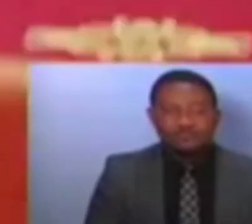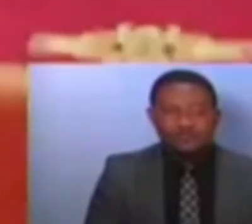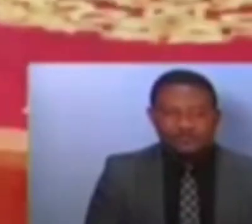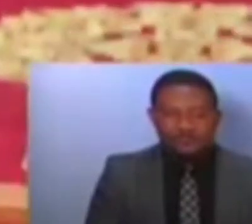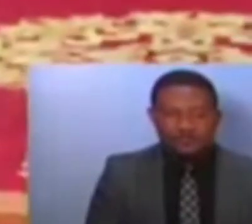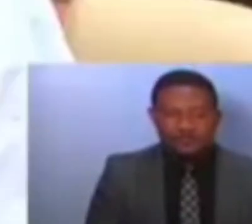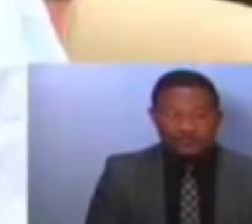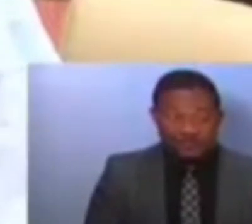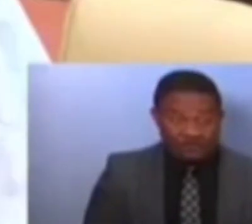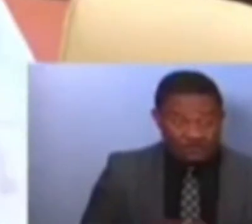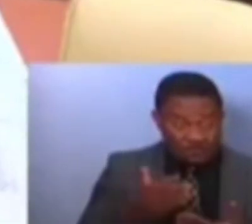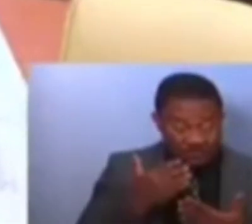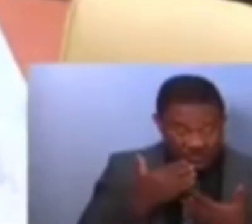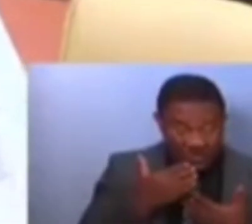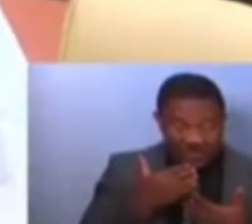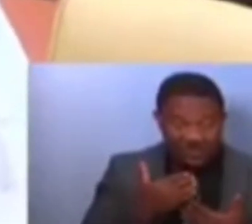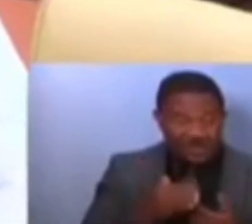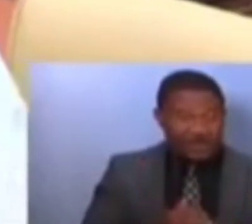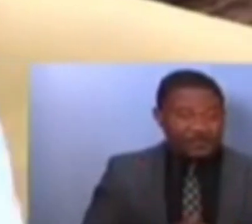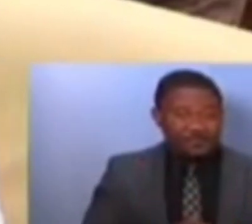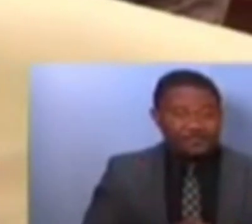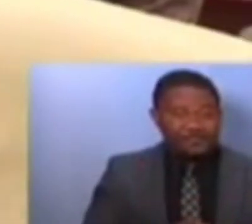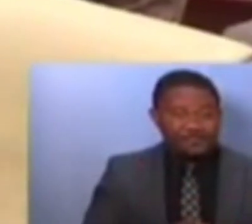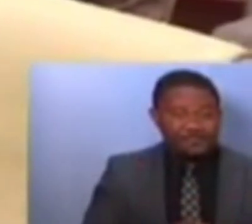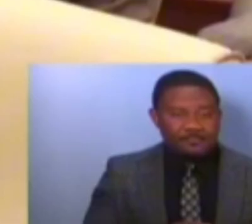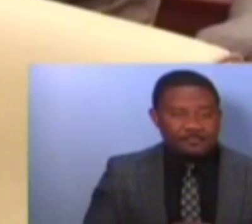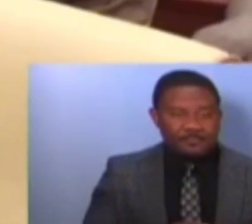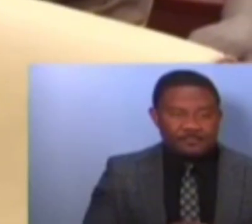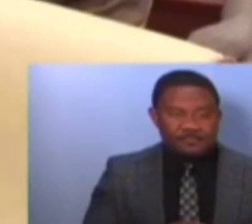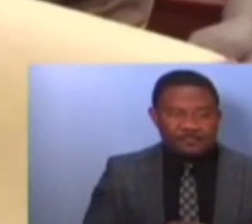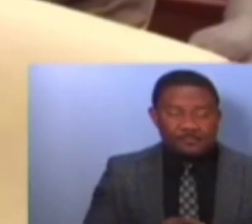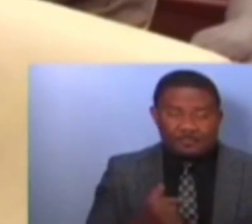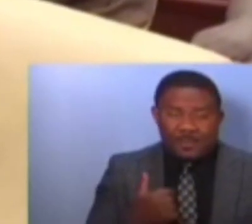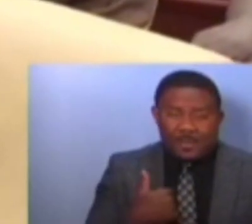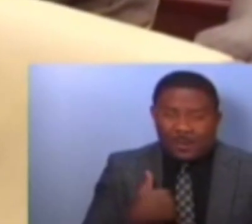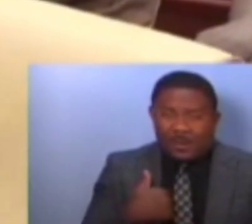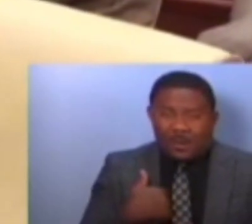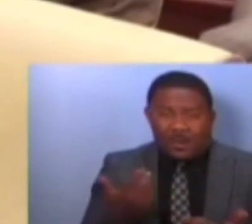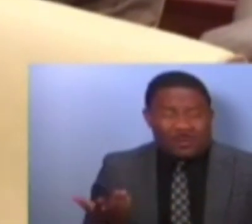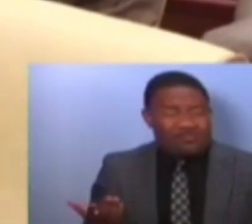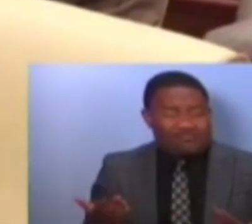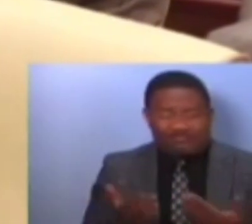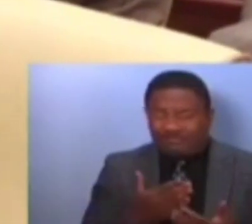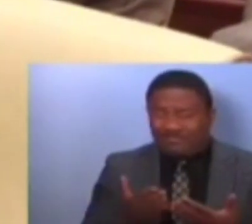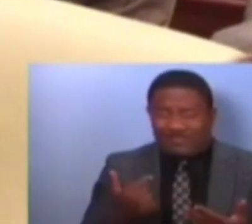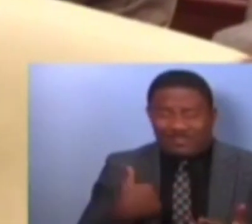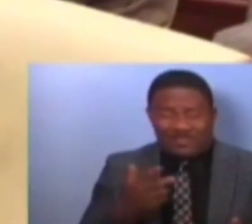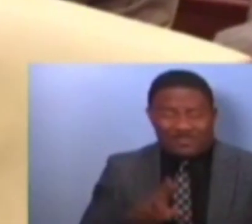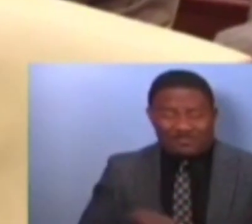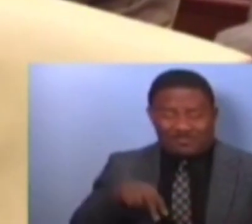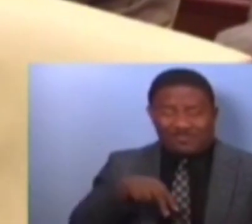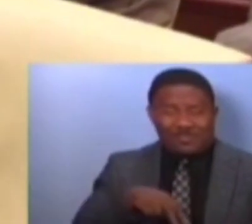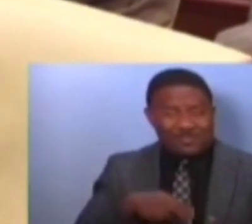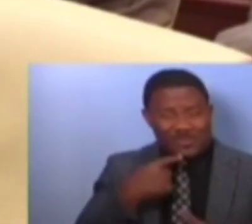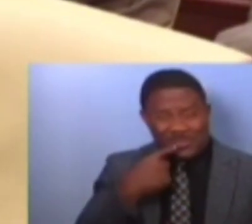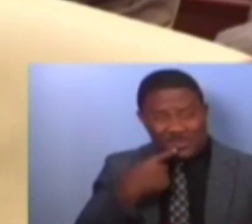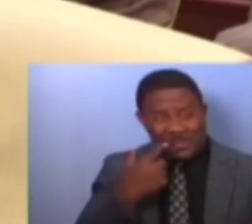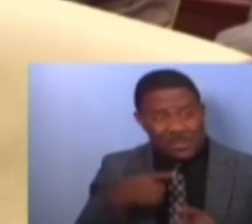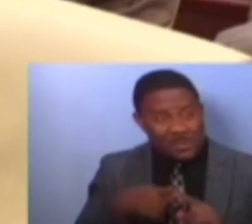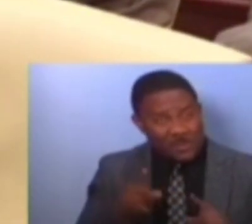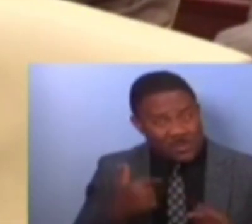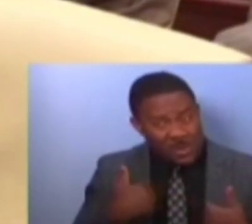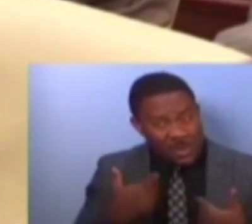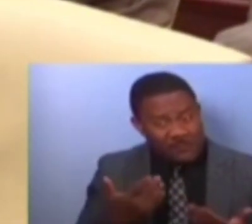Thank you, Mr. Chair. The Chair, ordinarily I would not have reason to speak, but because we